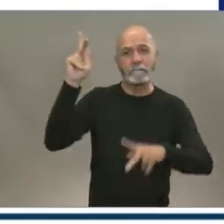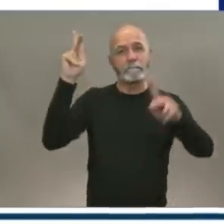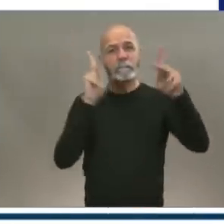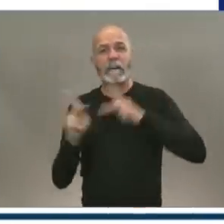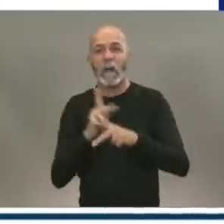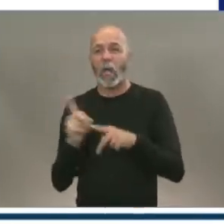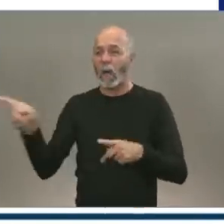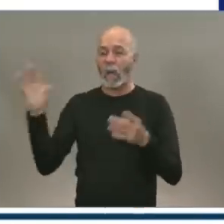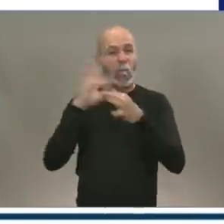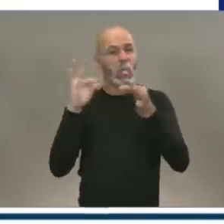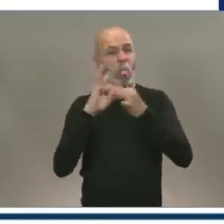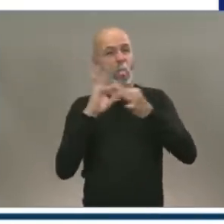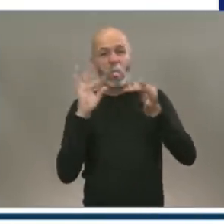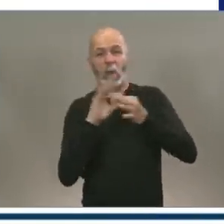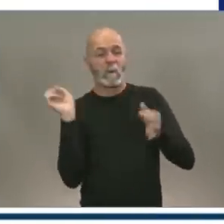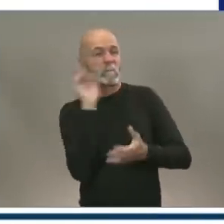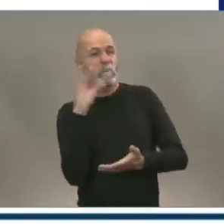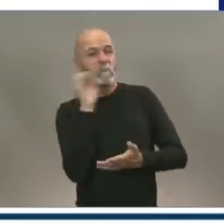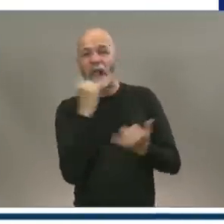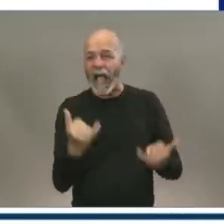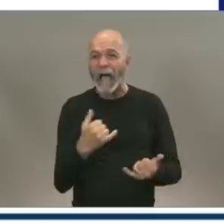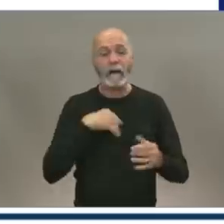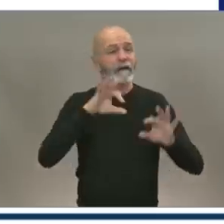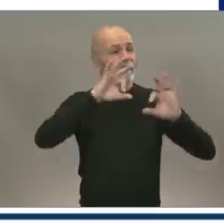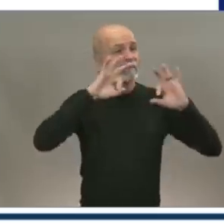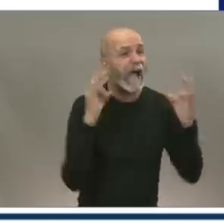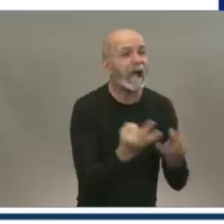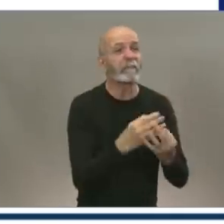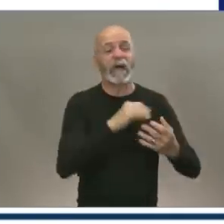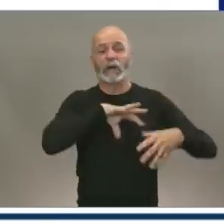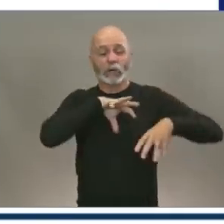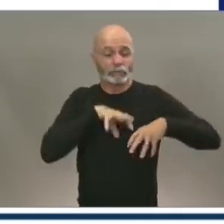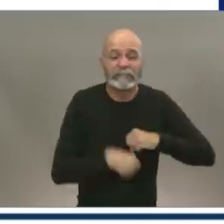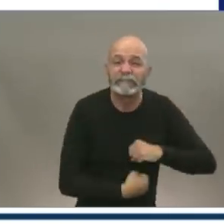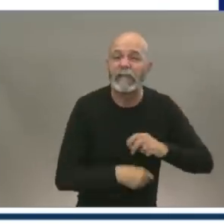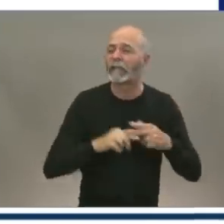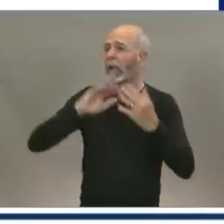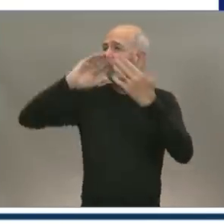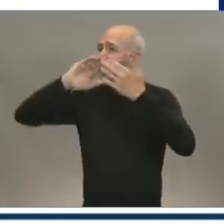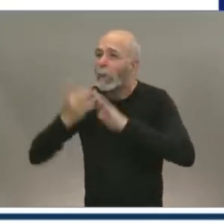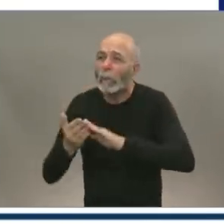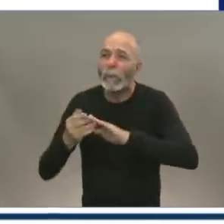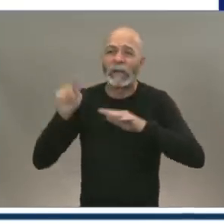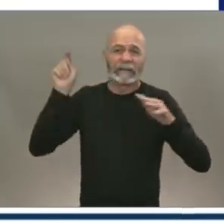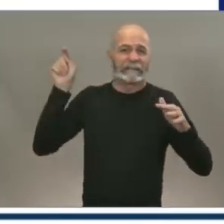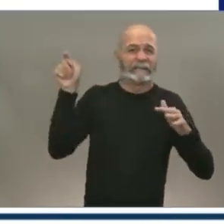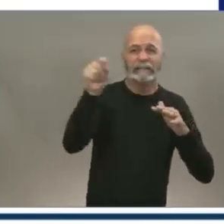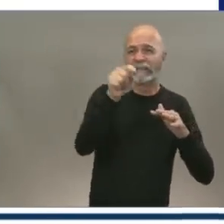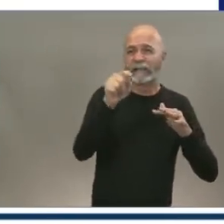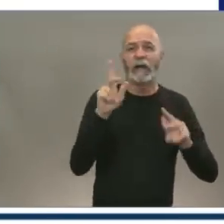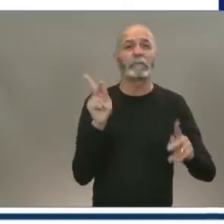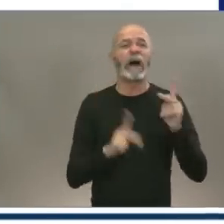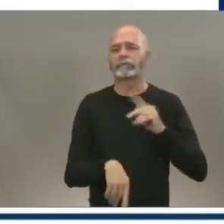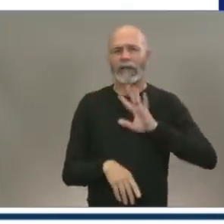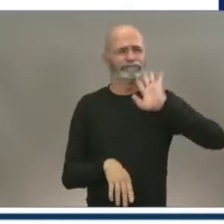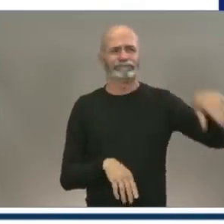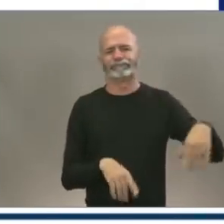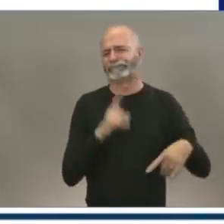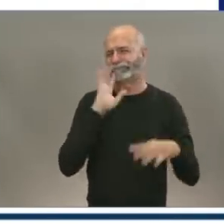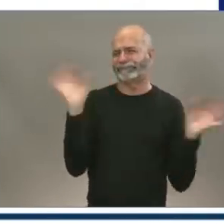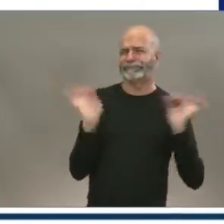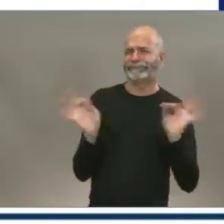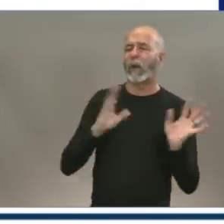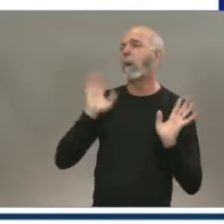we've seen to families and to communities, that we have people who believe that they can pick and choose which rules